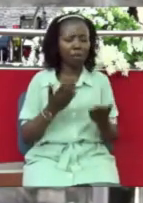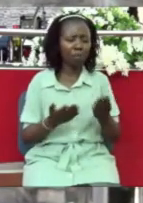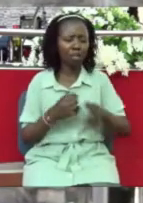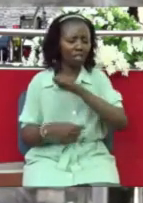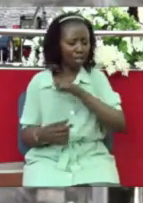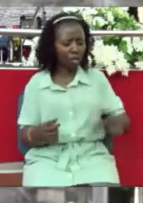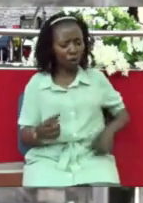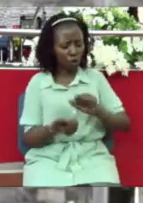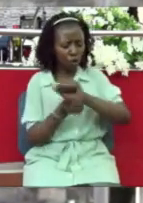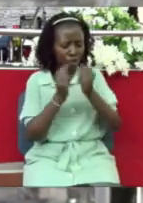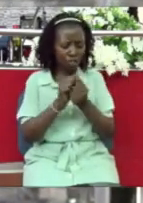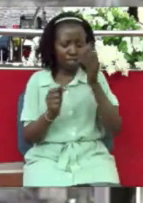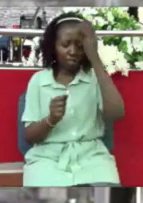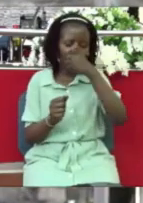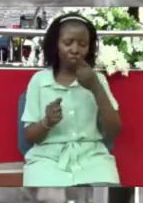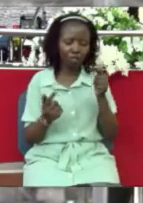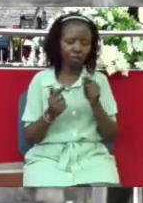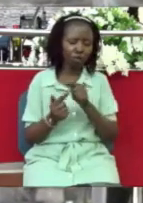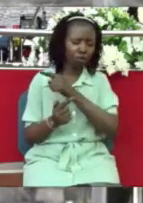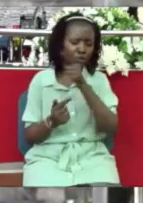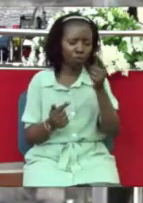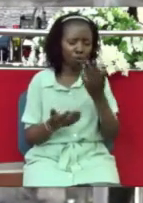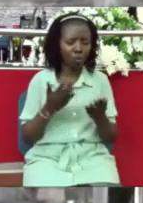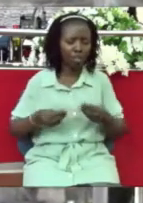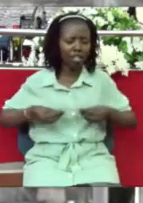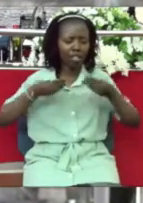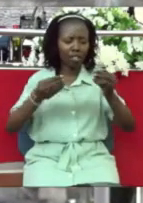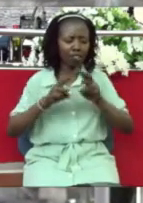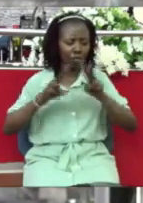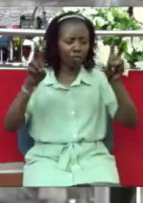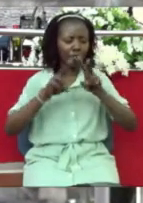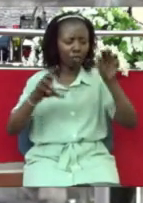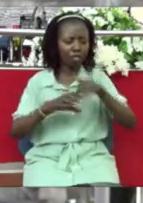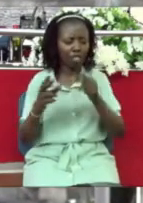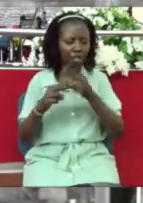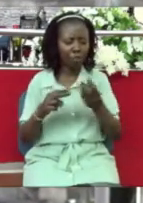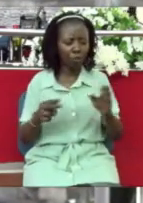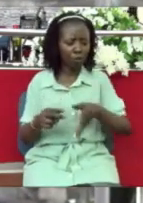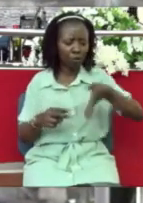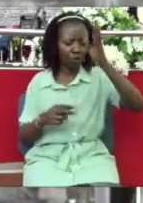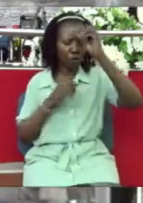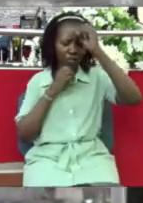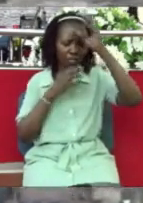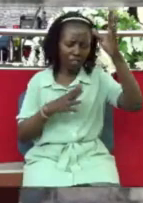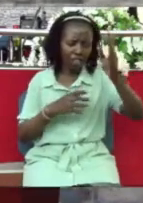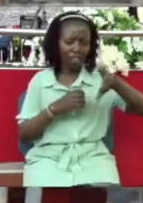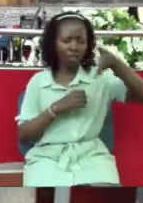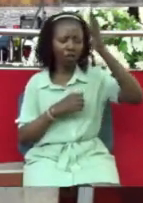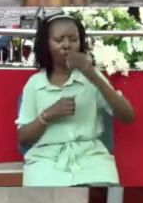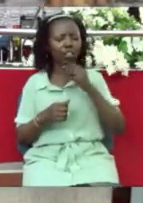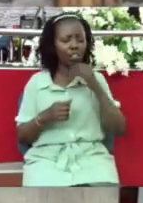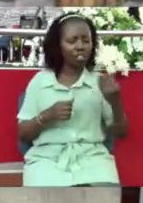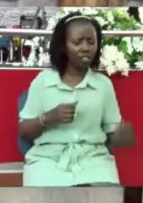you. May he give you victory in the name of God the Father, God the Son, and